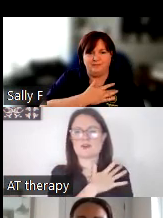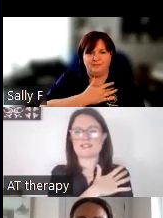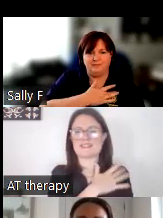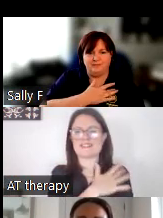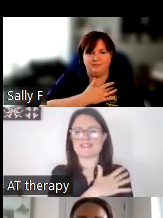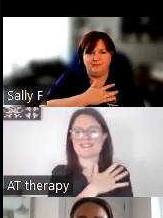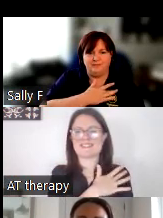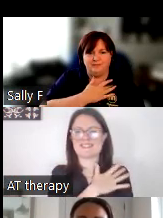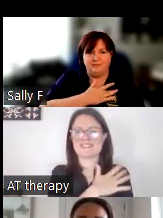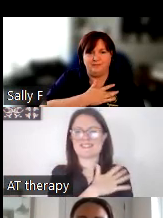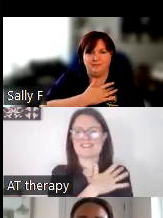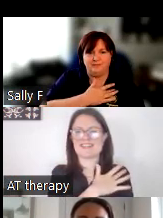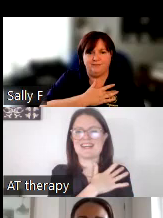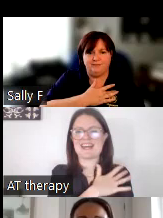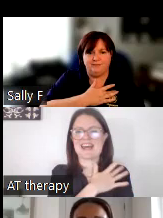Toilet.